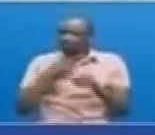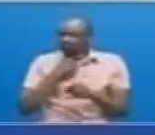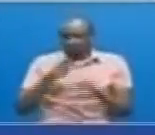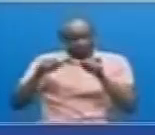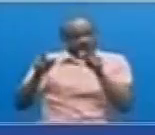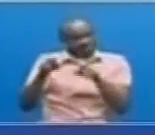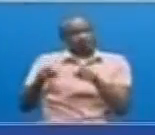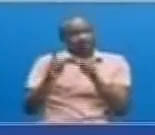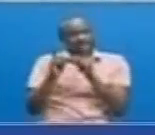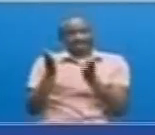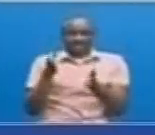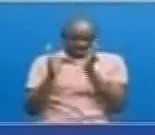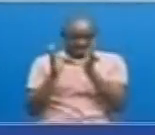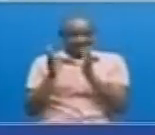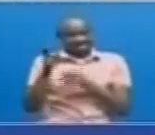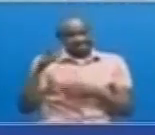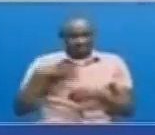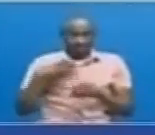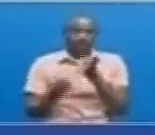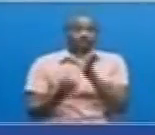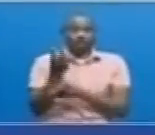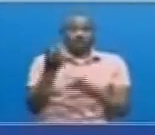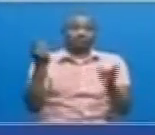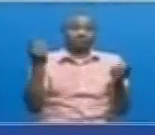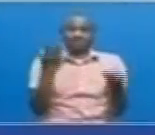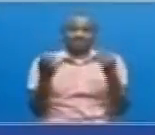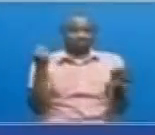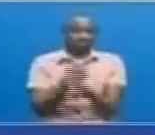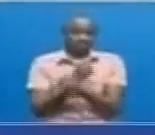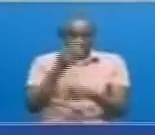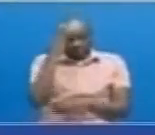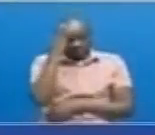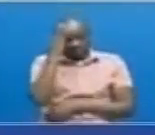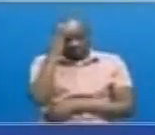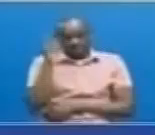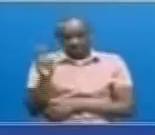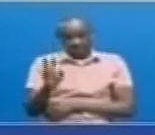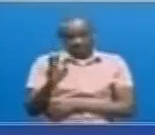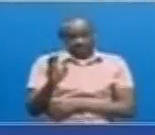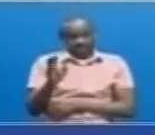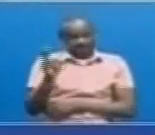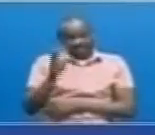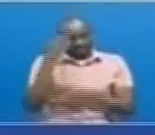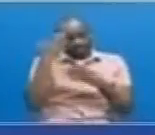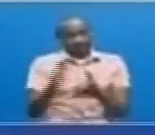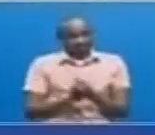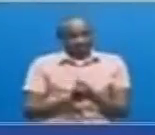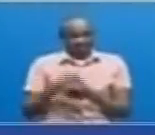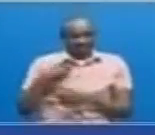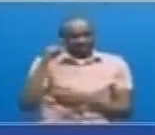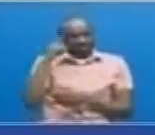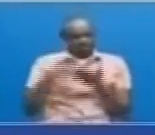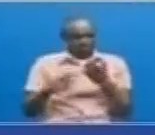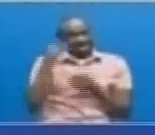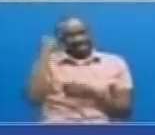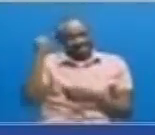continue in that way, we may have people that will grow up and may not know what violence is not supposed to be. So I conceived of